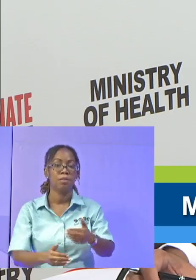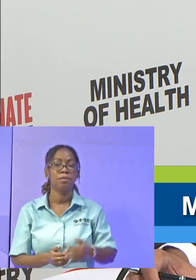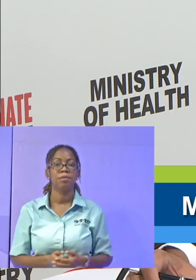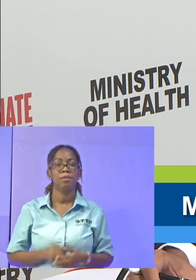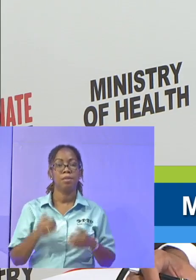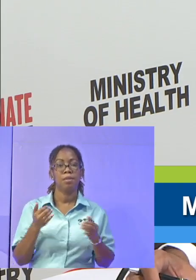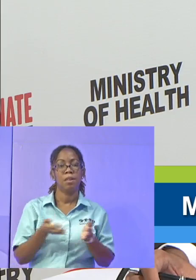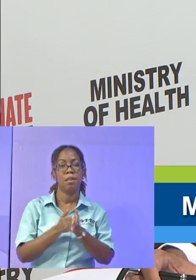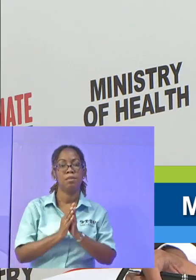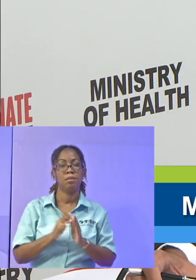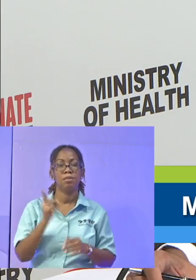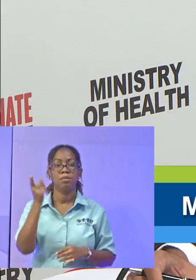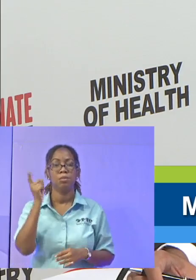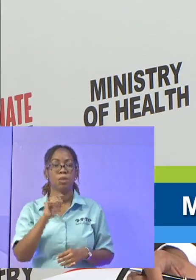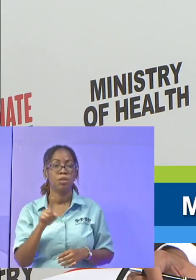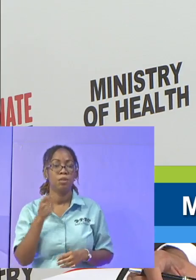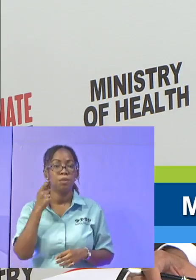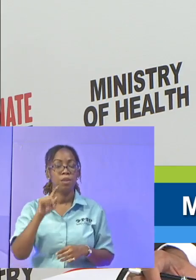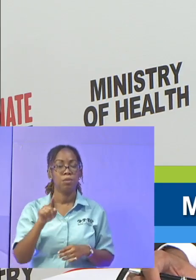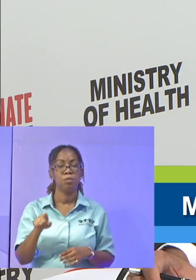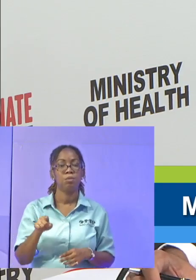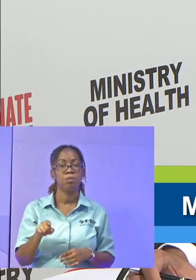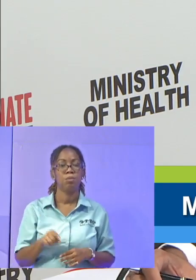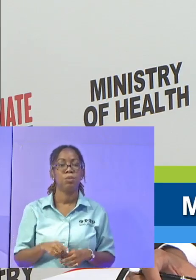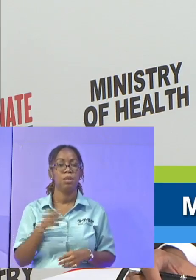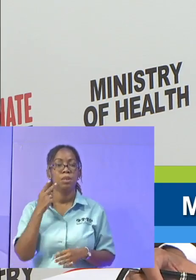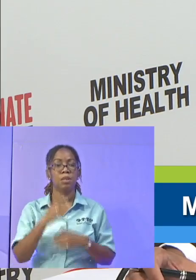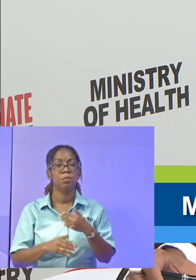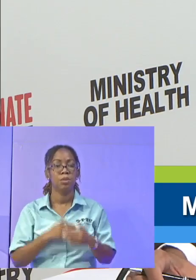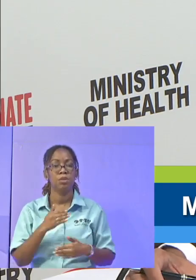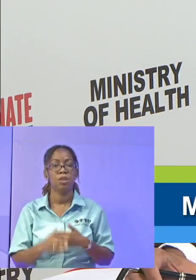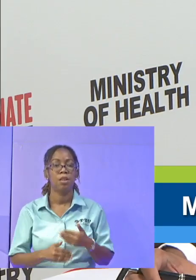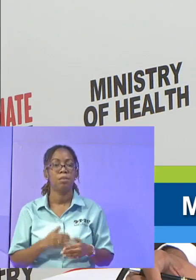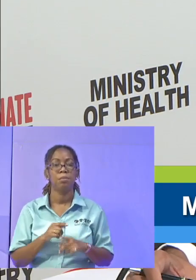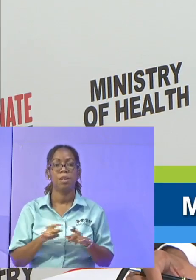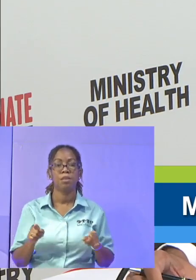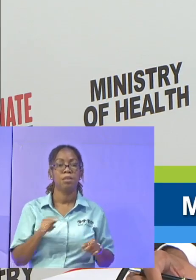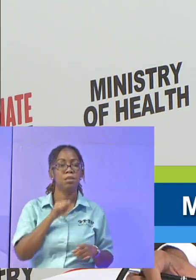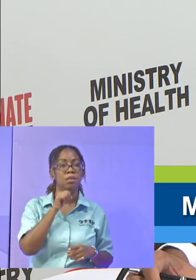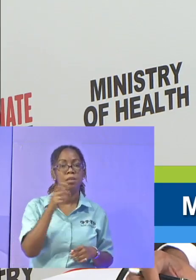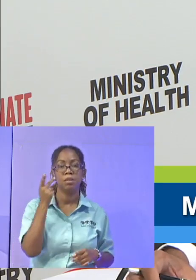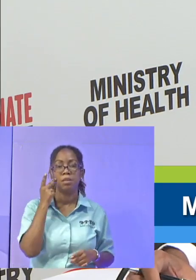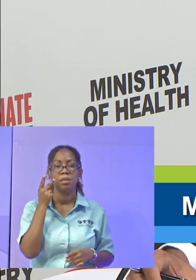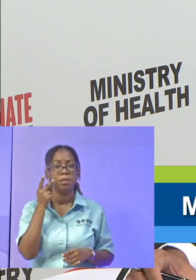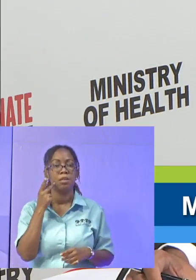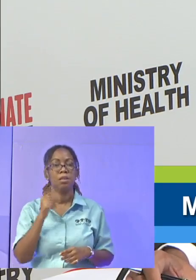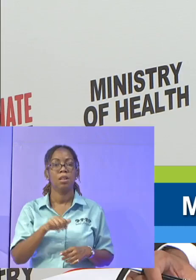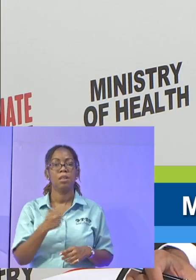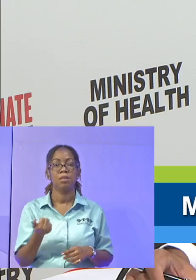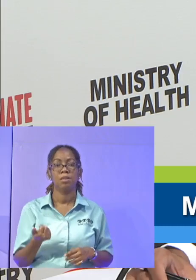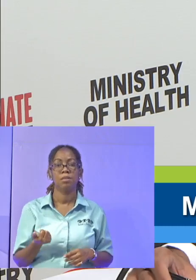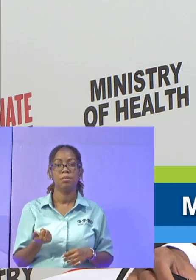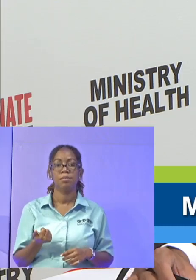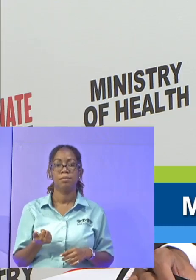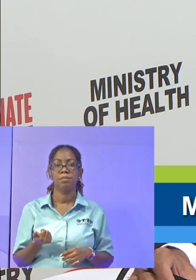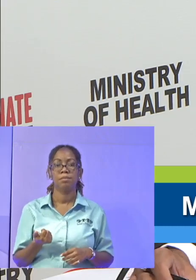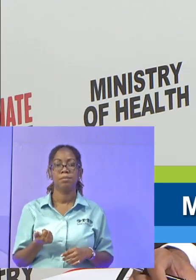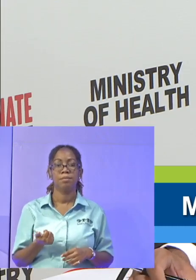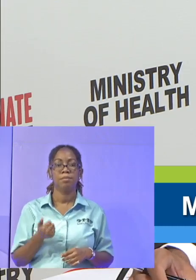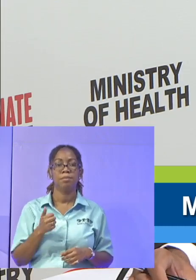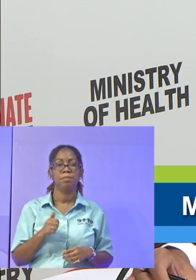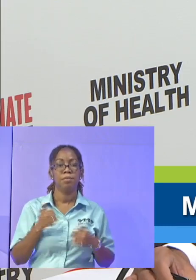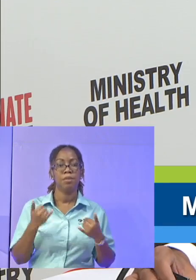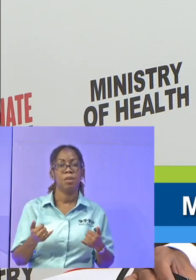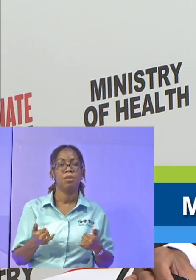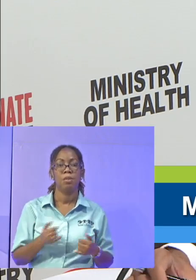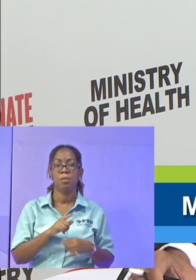that you have raised and look into the process, but I haven't seen any specific instances coming to me, especially with the call of